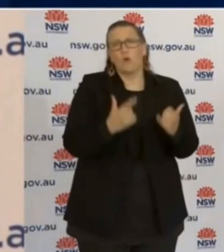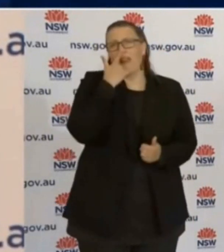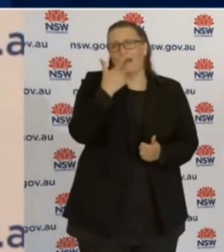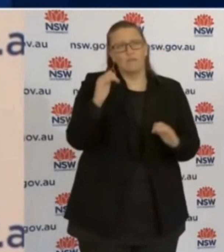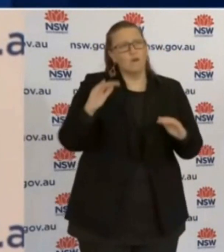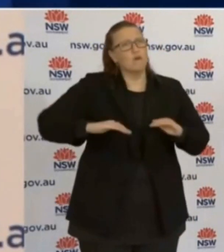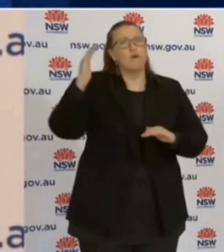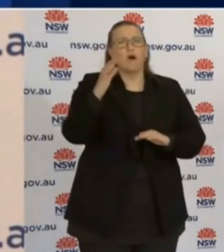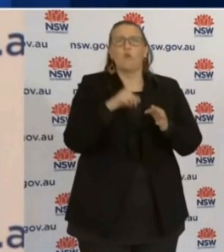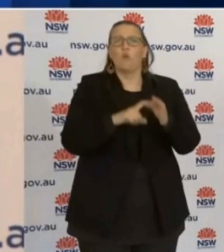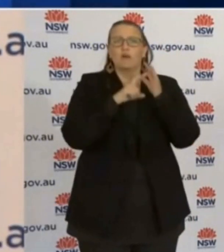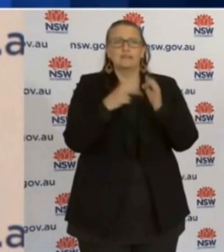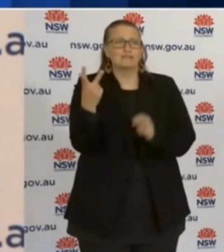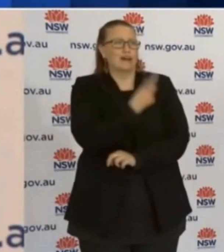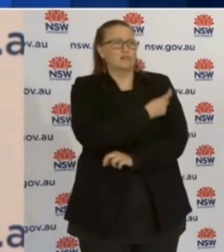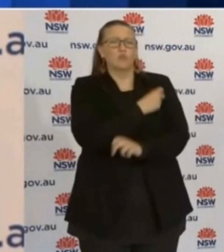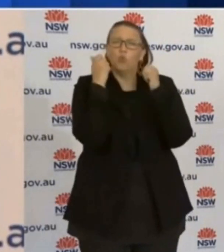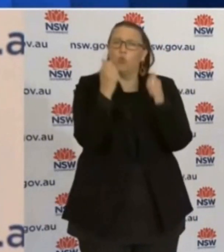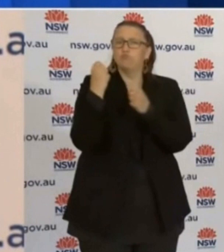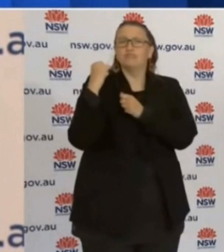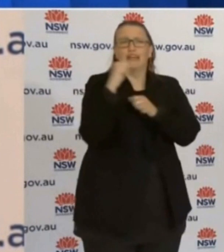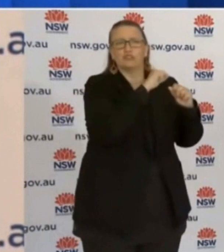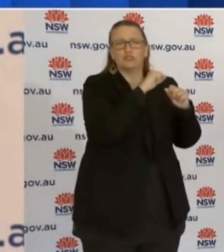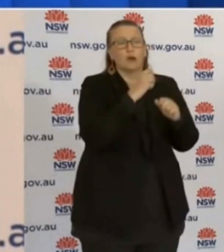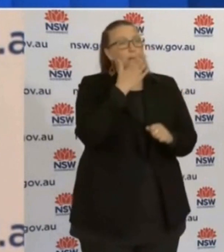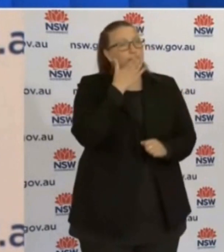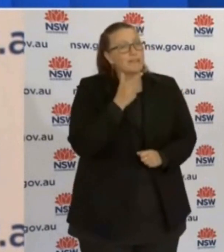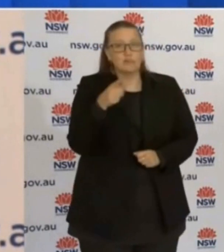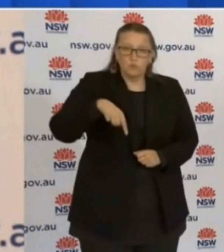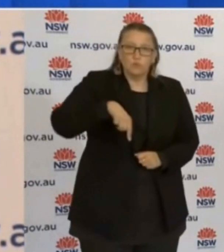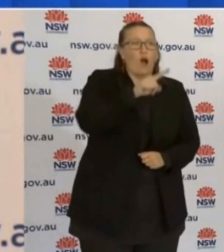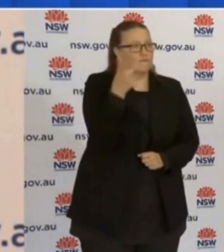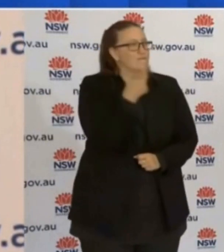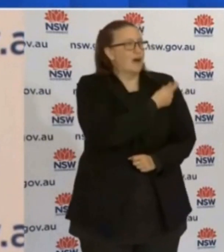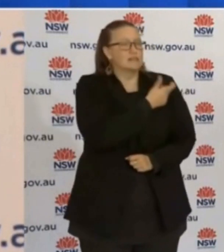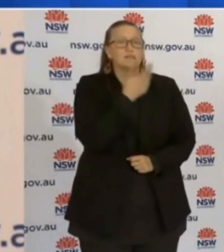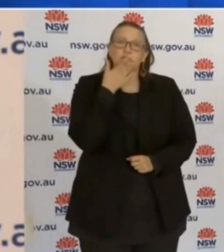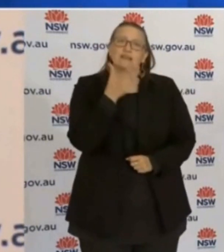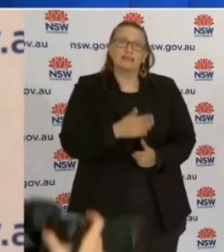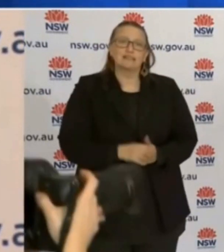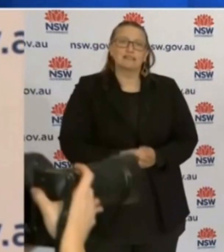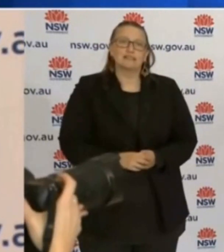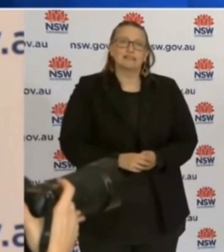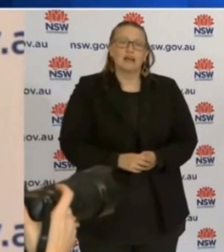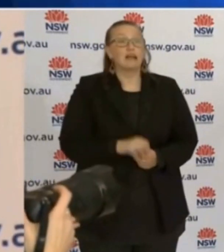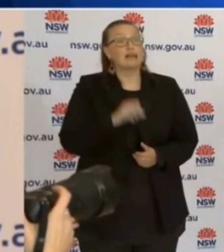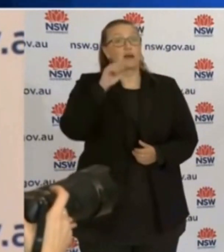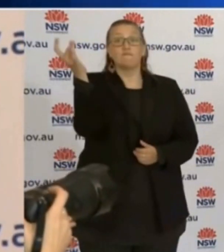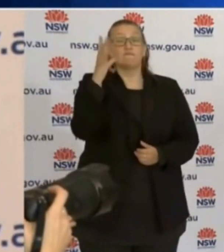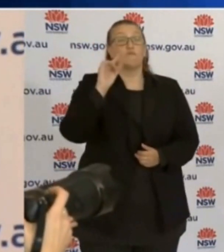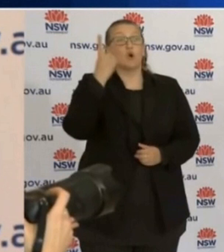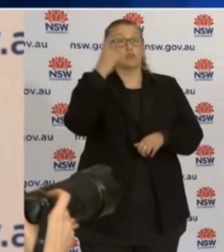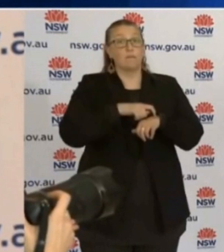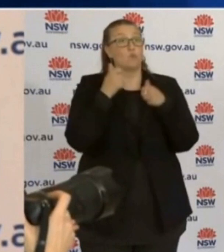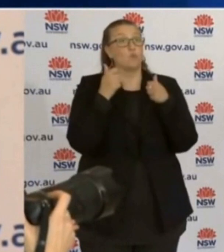take up the opportunity to get vaccinated. It's important to get that first dose, but it's also important to complete your course. So we've been